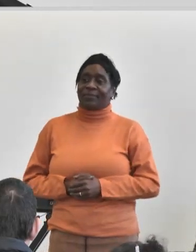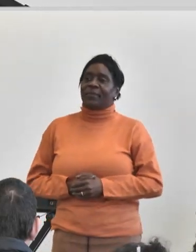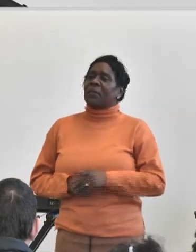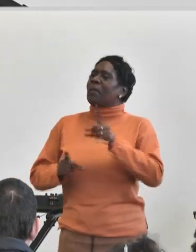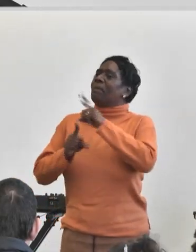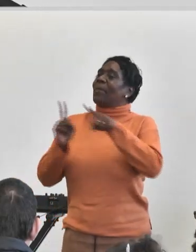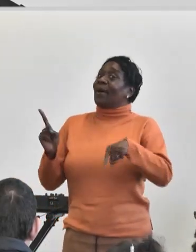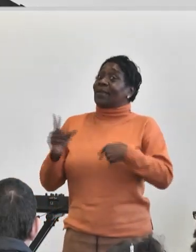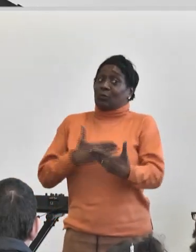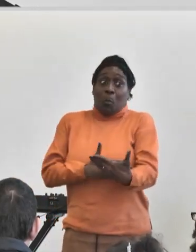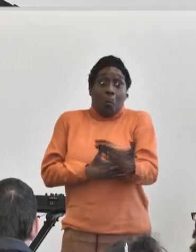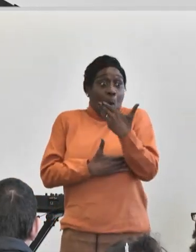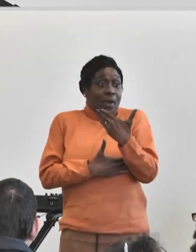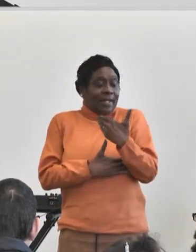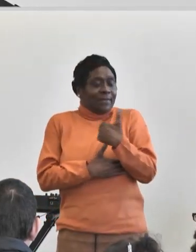But it did this morning.